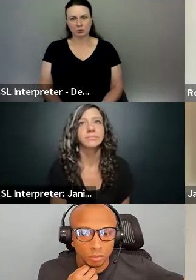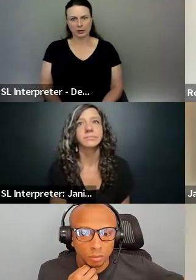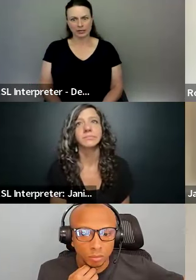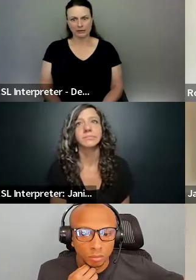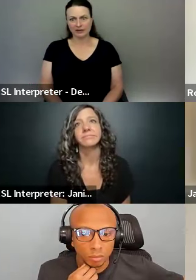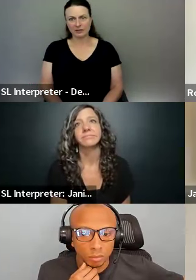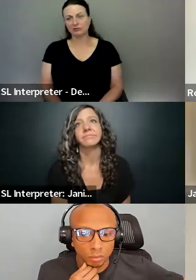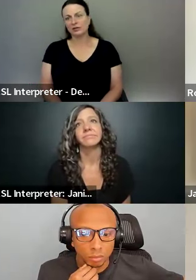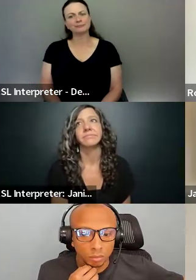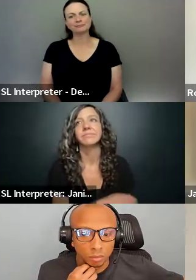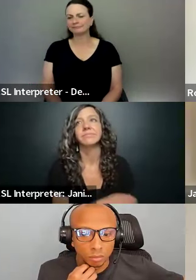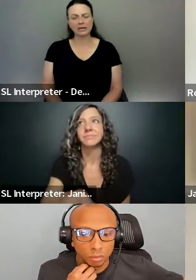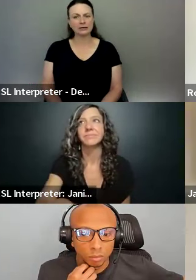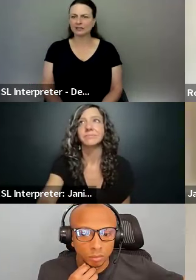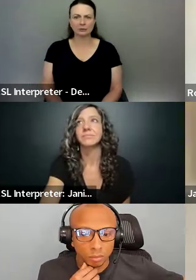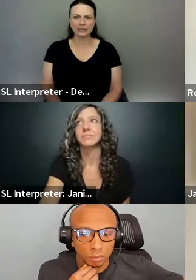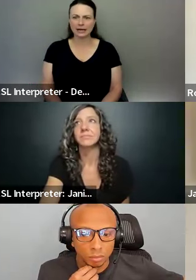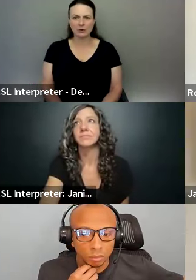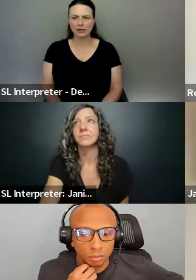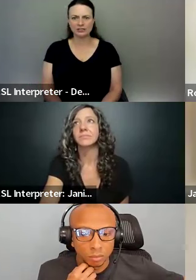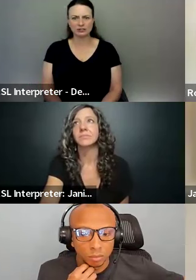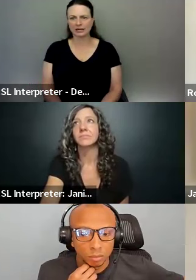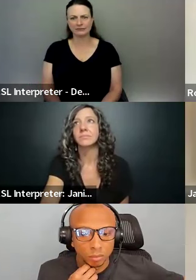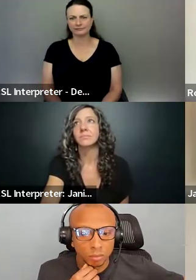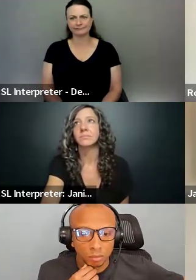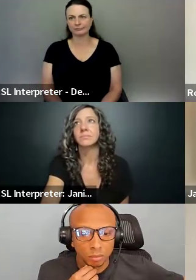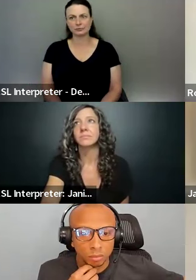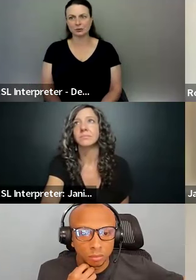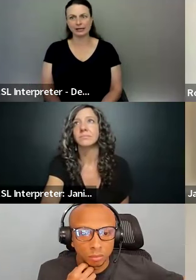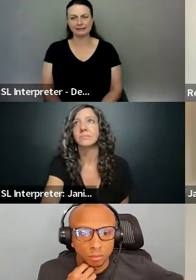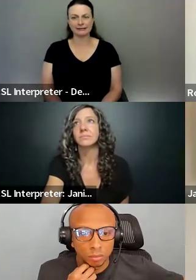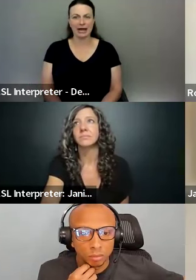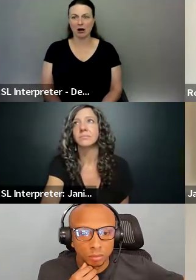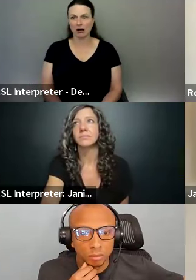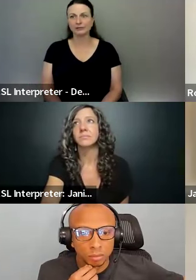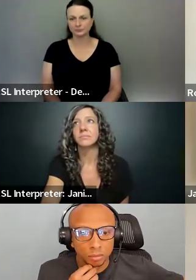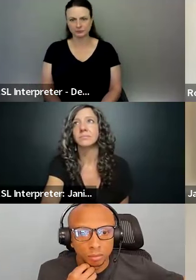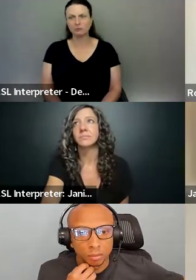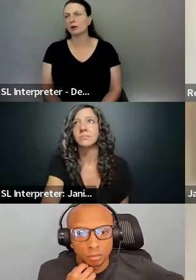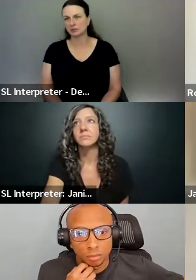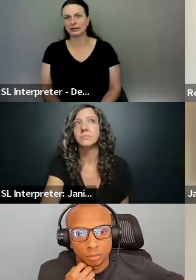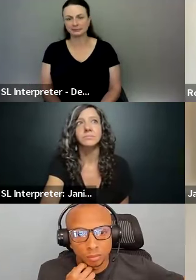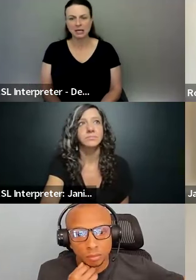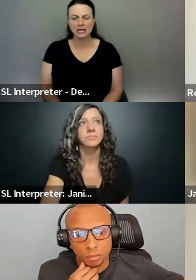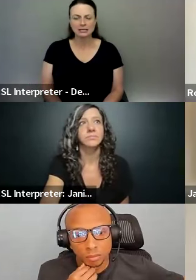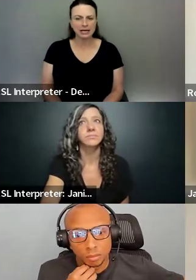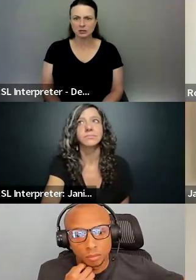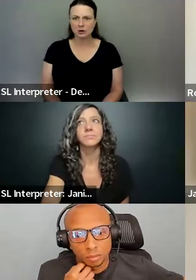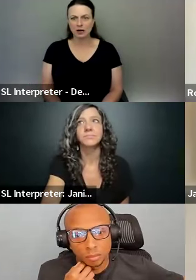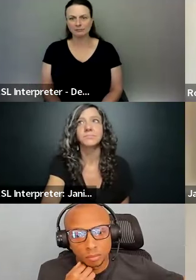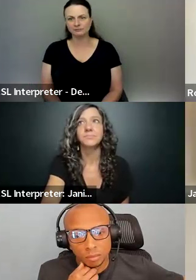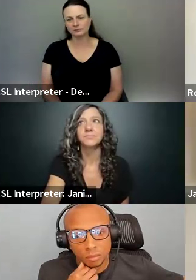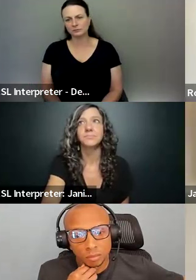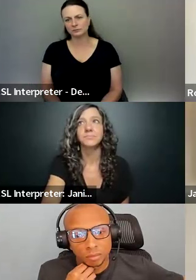Oh boy, I don't have a number for that. I don't have a number right now. We just are kind of doing it ad hoc. Rob's agreeing. Yeah,